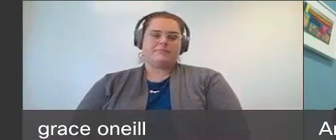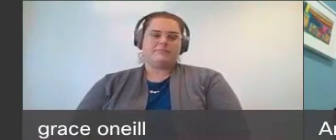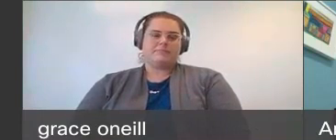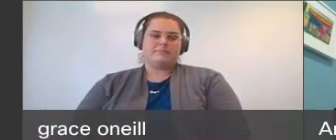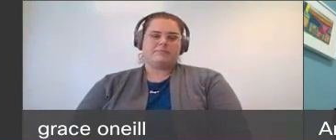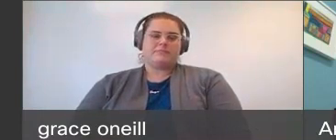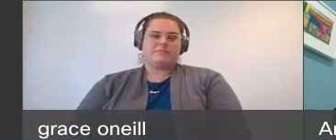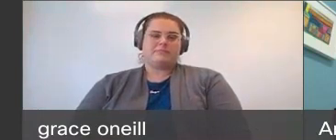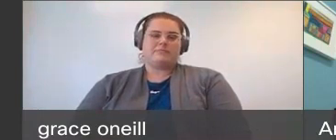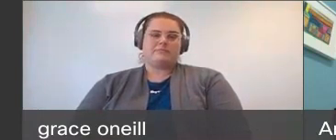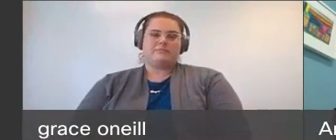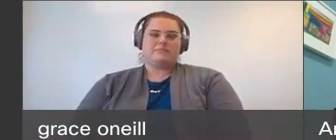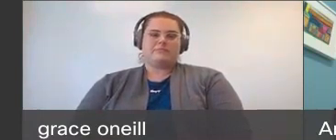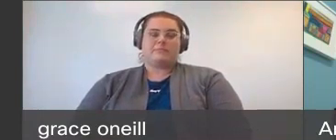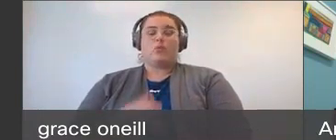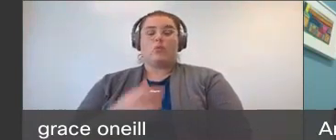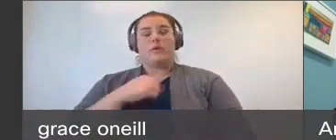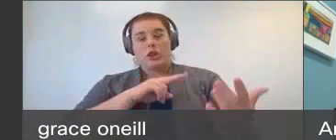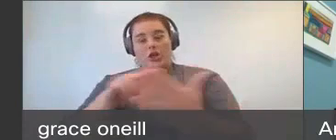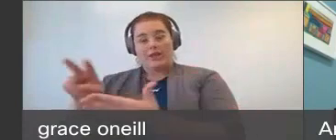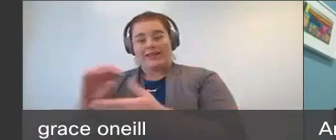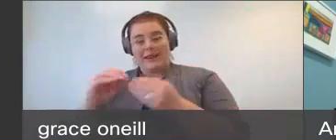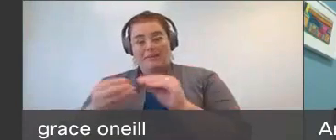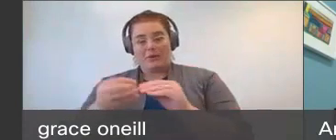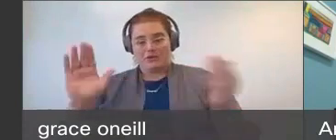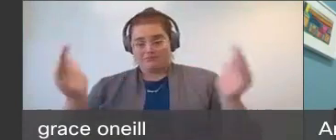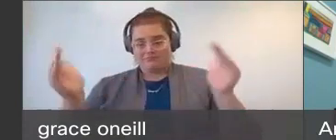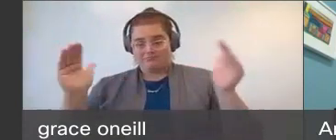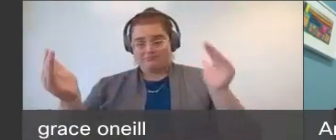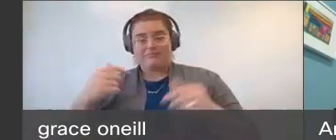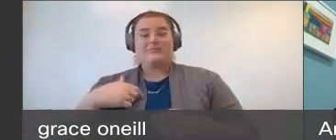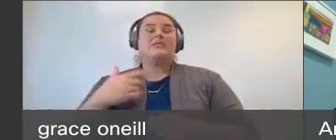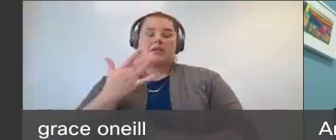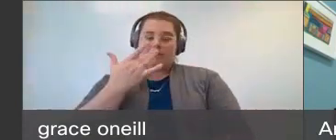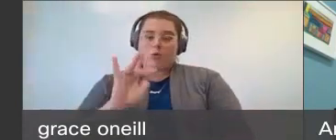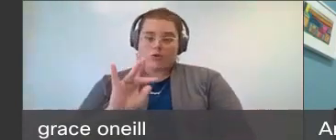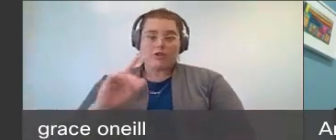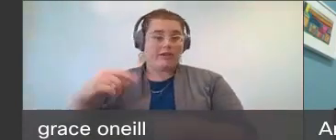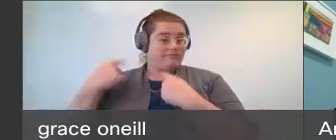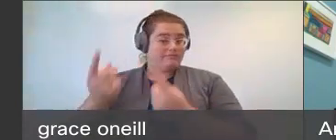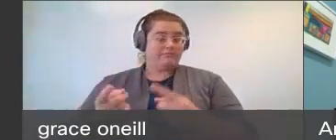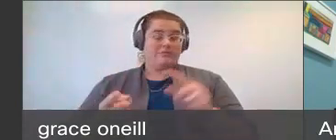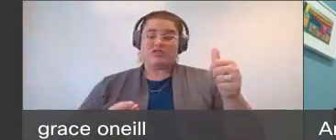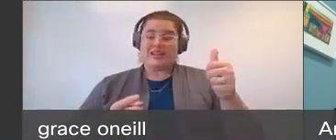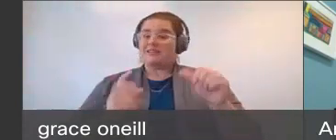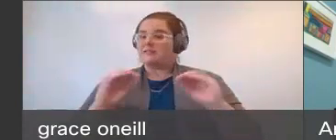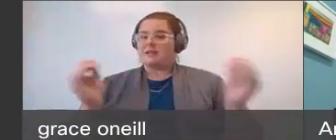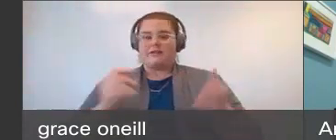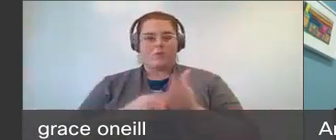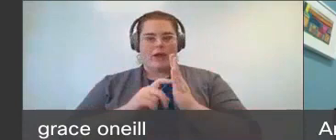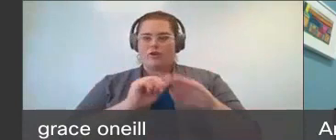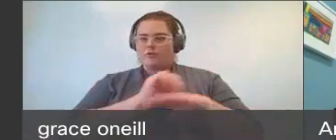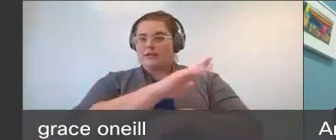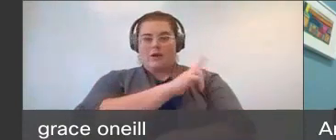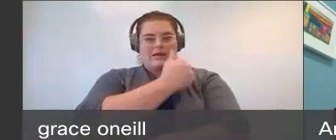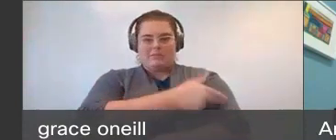As we look at those, fortunately, none of them have required inpatient treatment for COVID. We've not had a person who's required